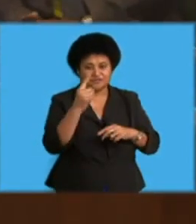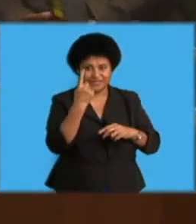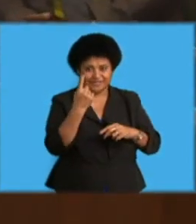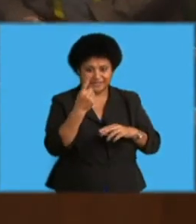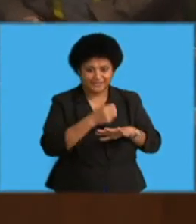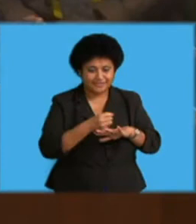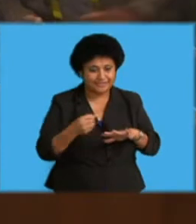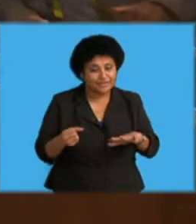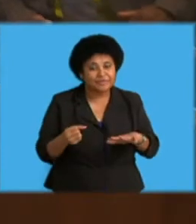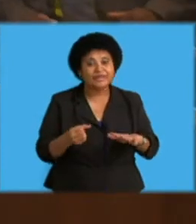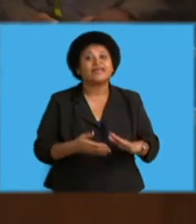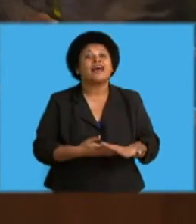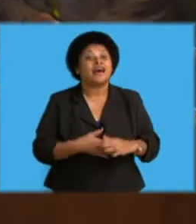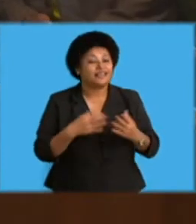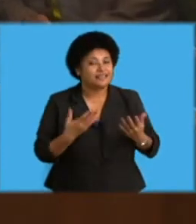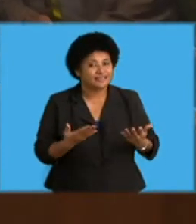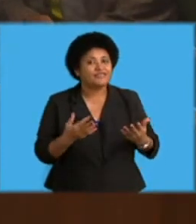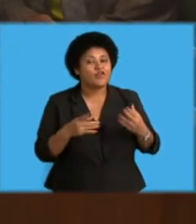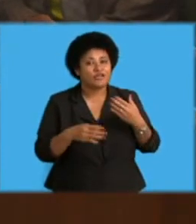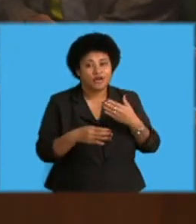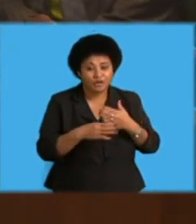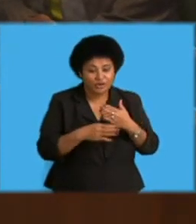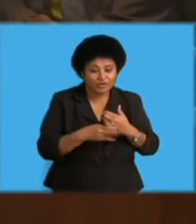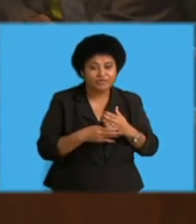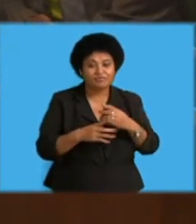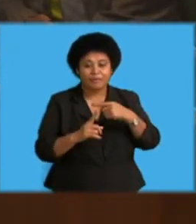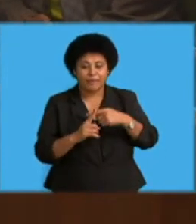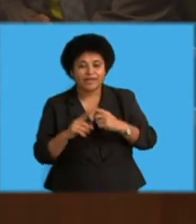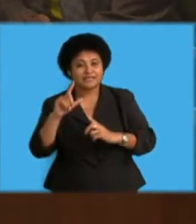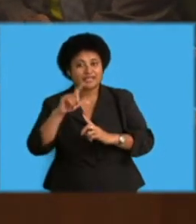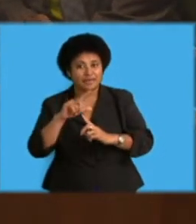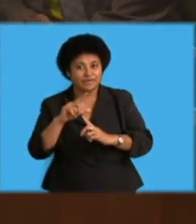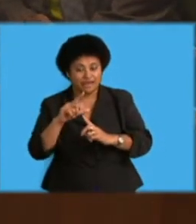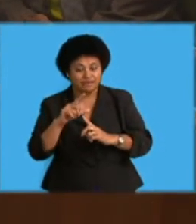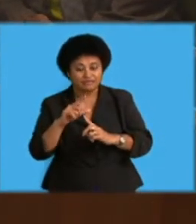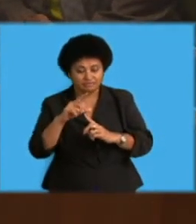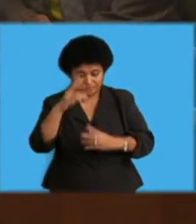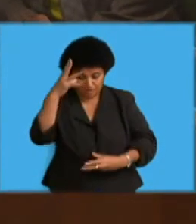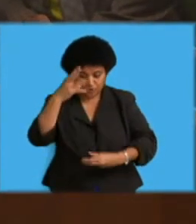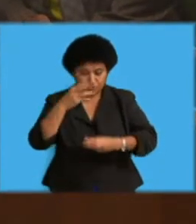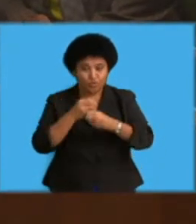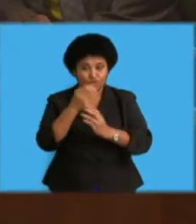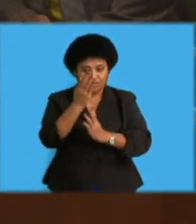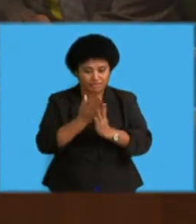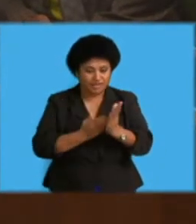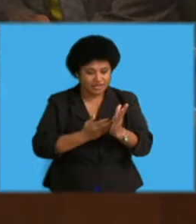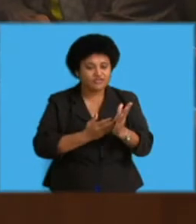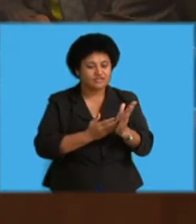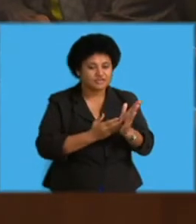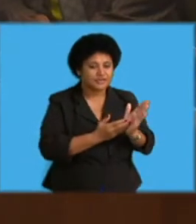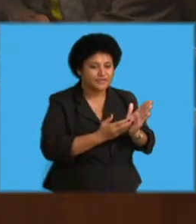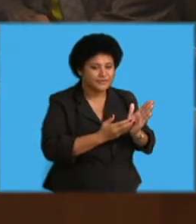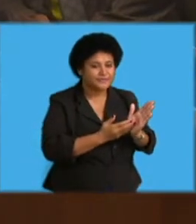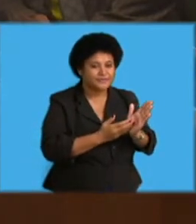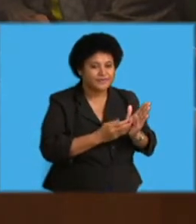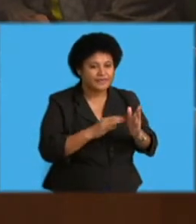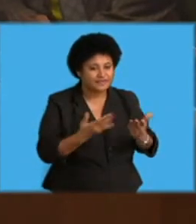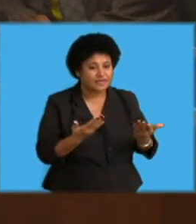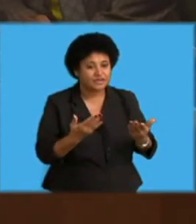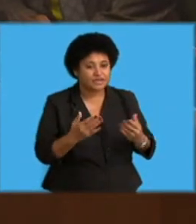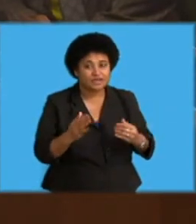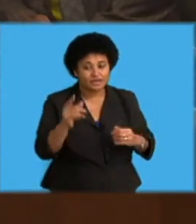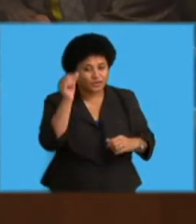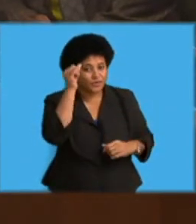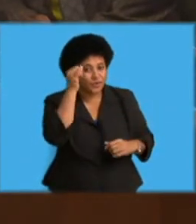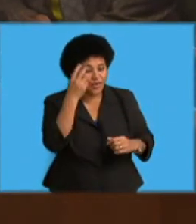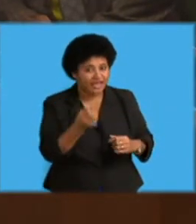mix, or the proportion of operating and capital expenditure to the total budget. Essentially, as we all know, that there are two